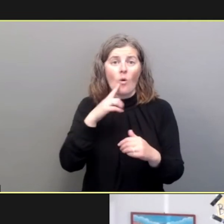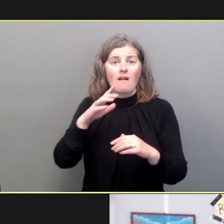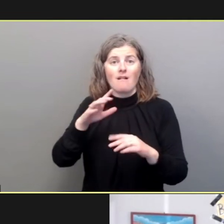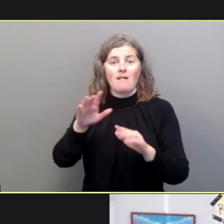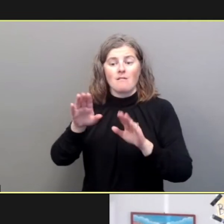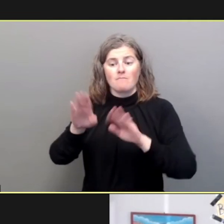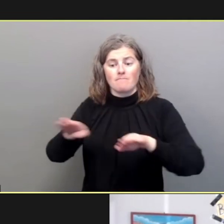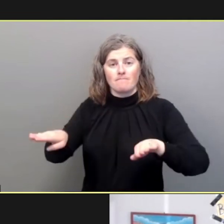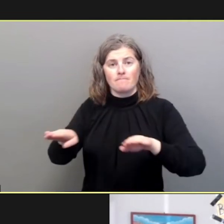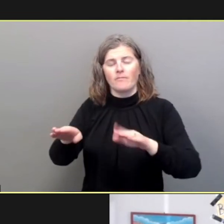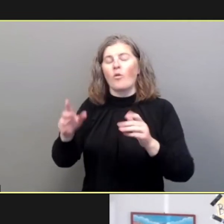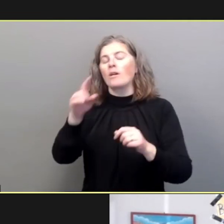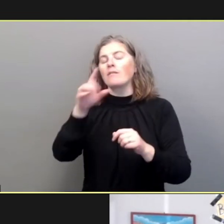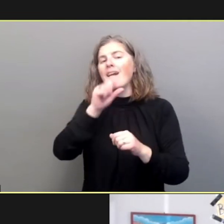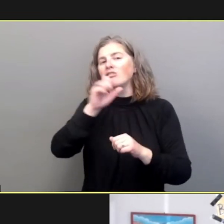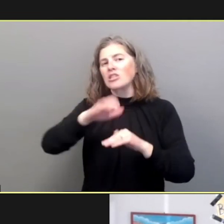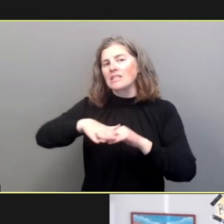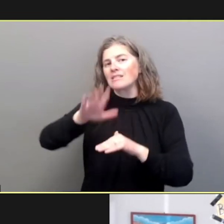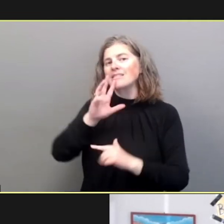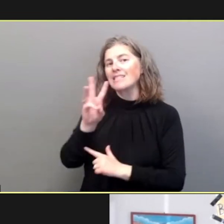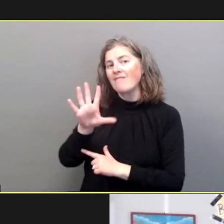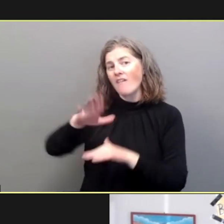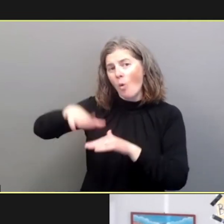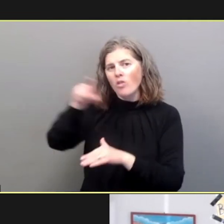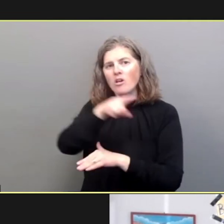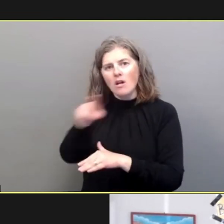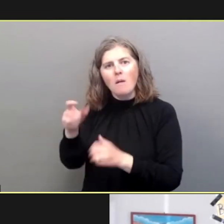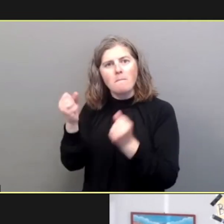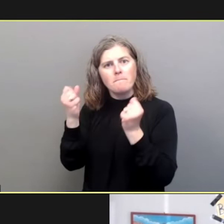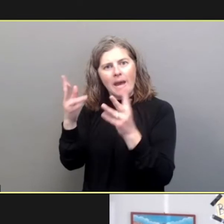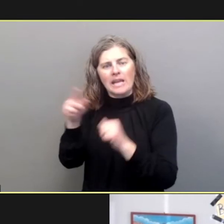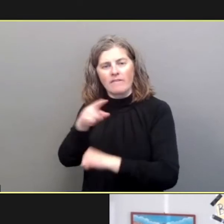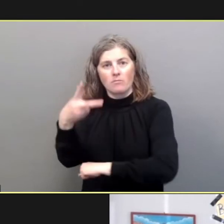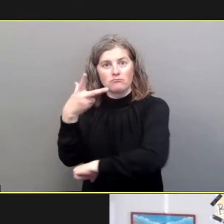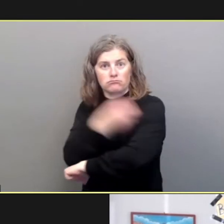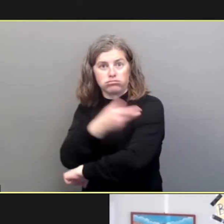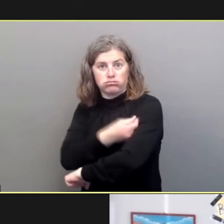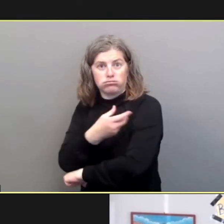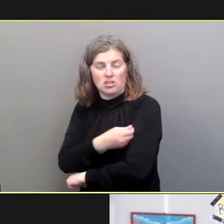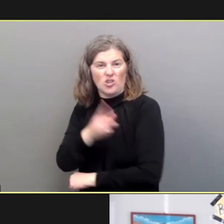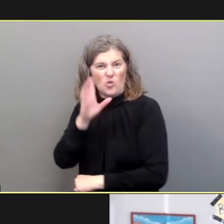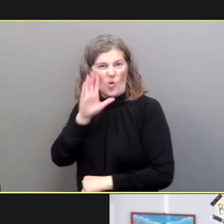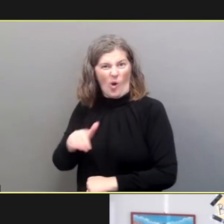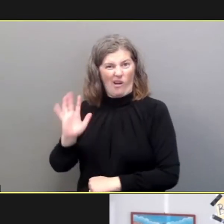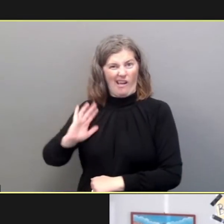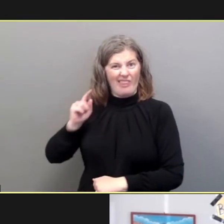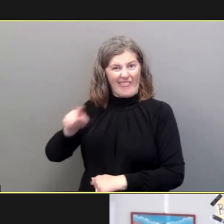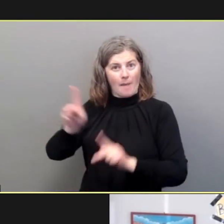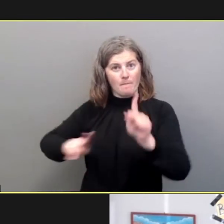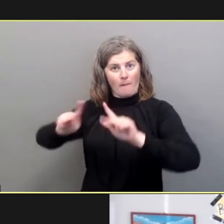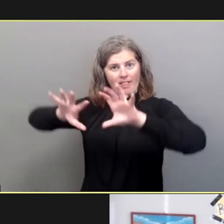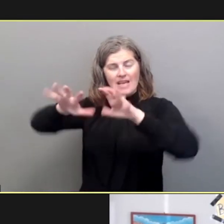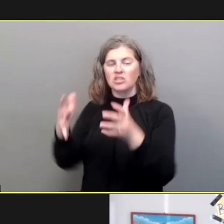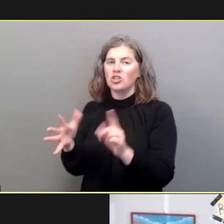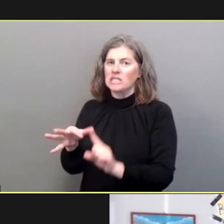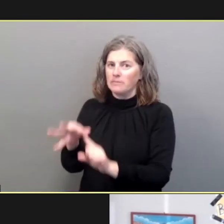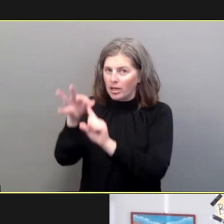and older. And, you know, early on, you know, that population,